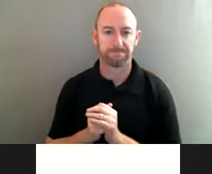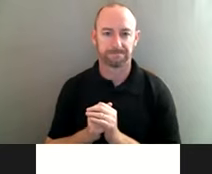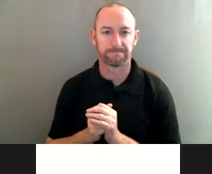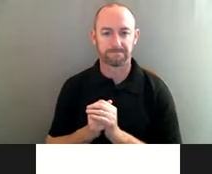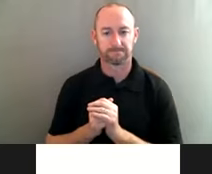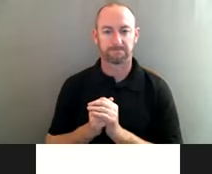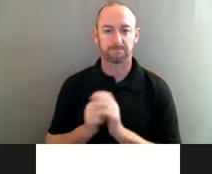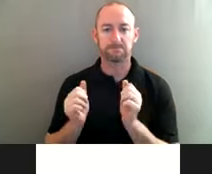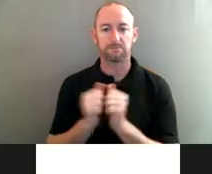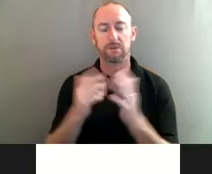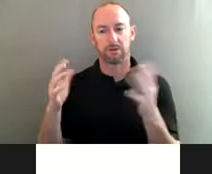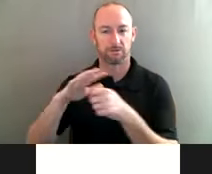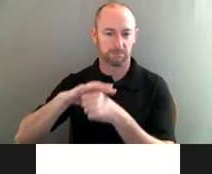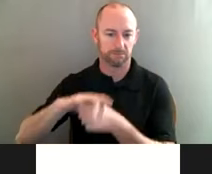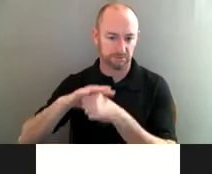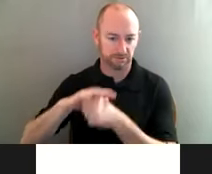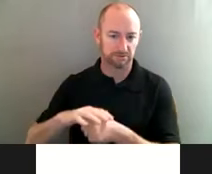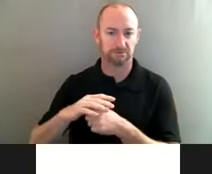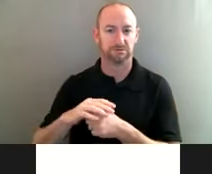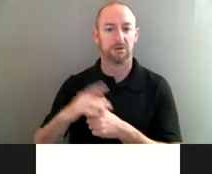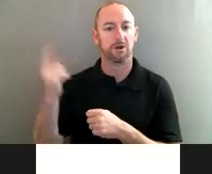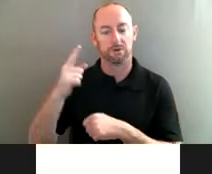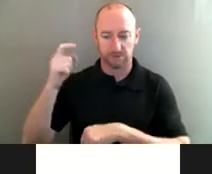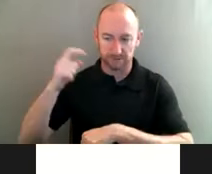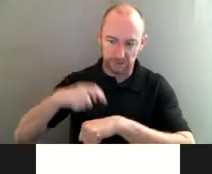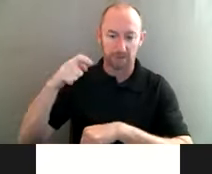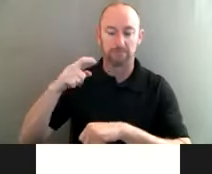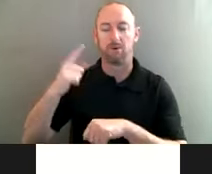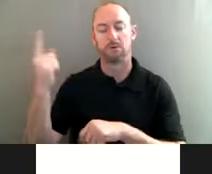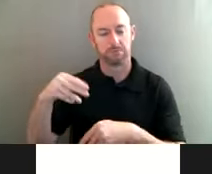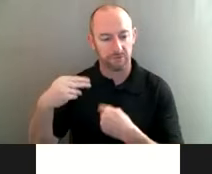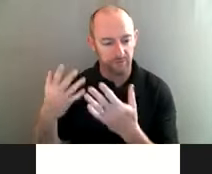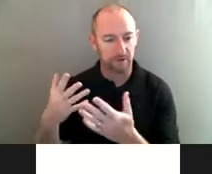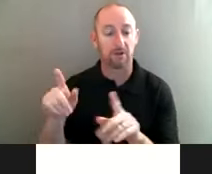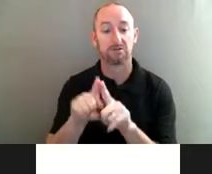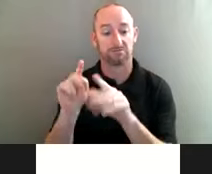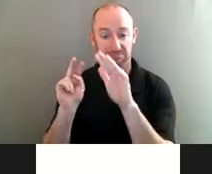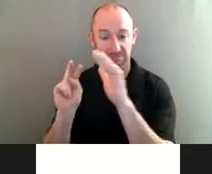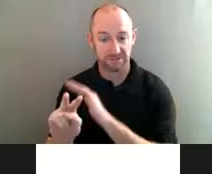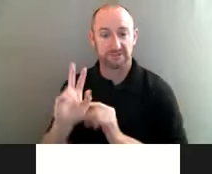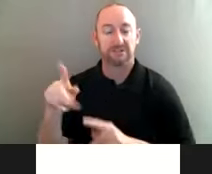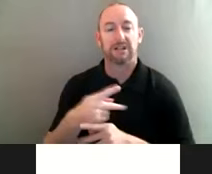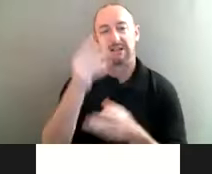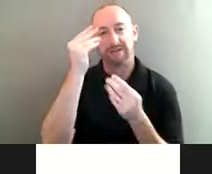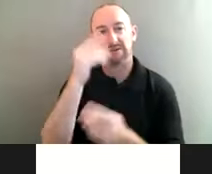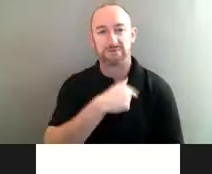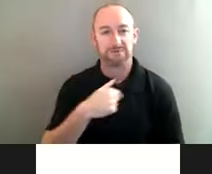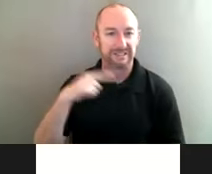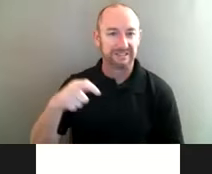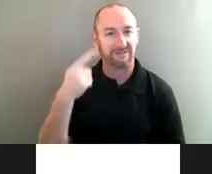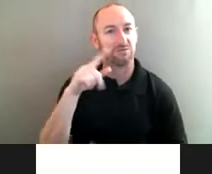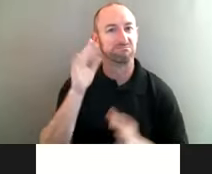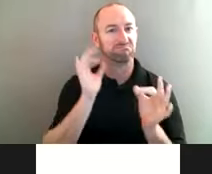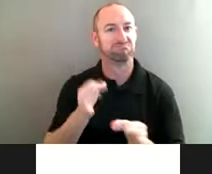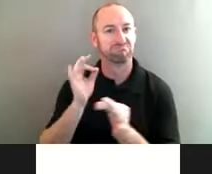under a lot of pressure, always on time, always providing and often anticipating the kind of information we need to make decisions.